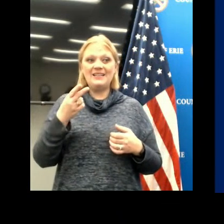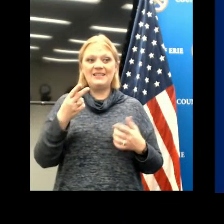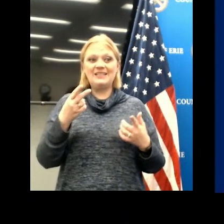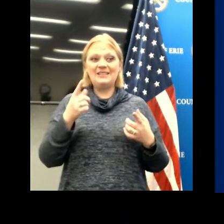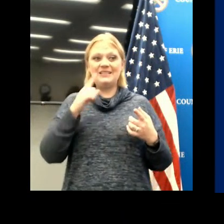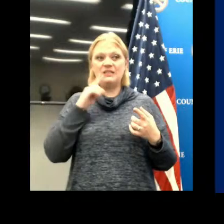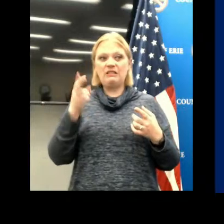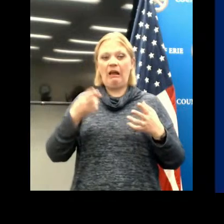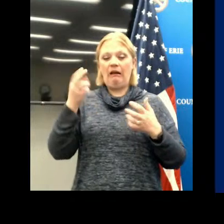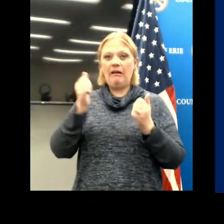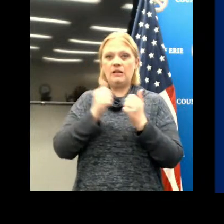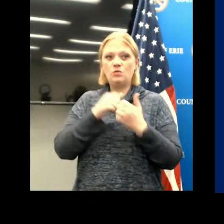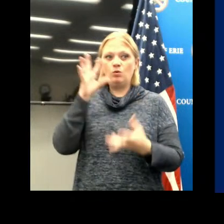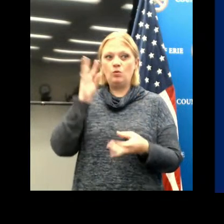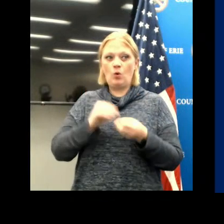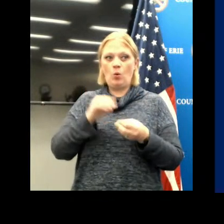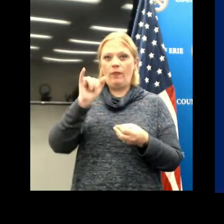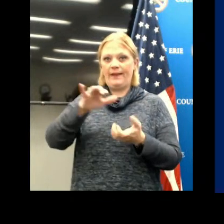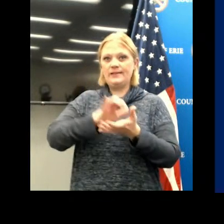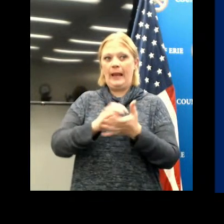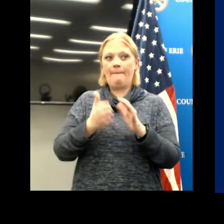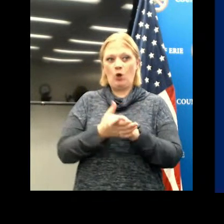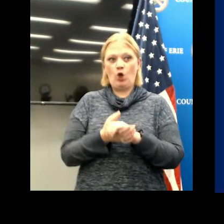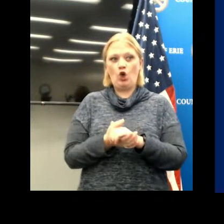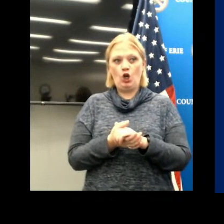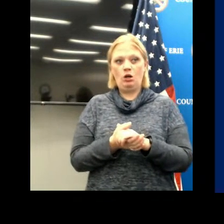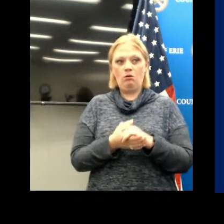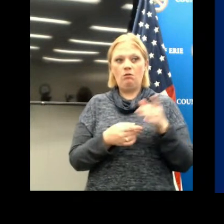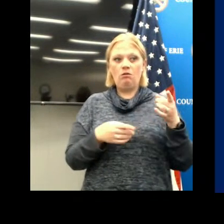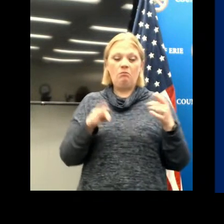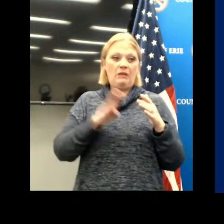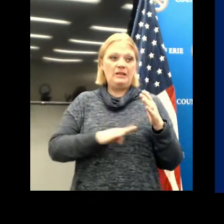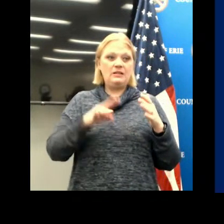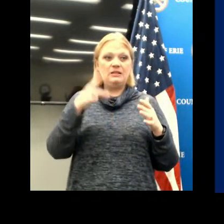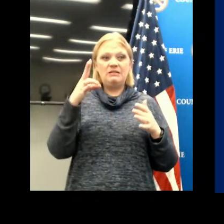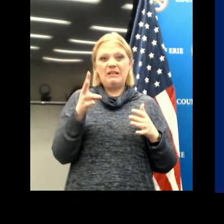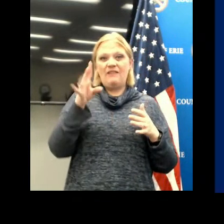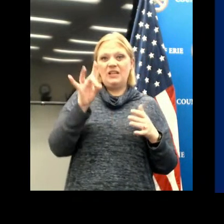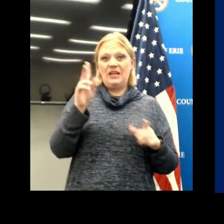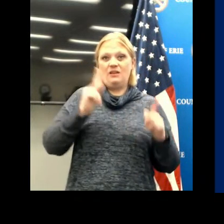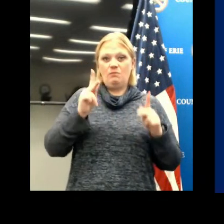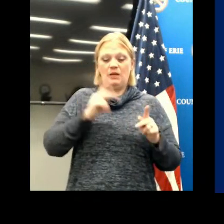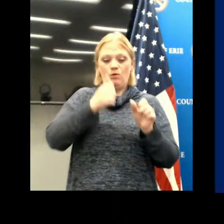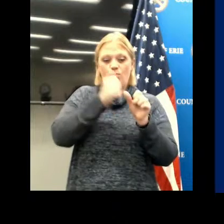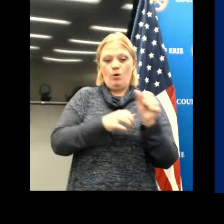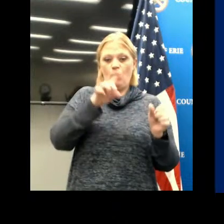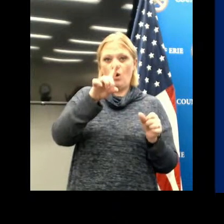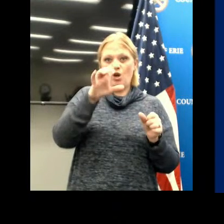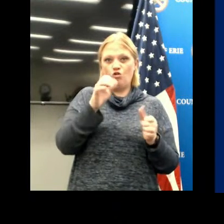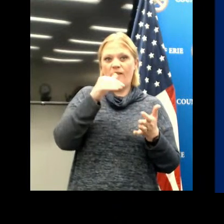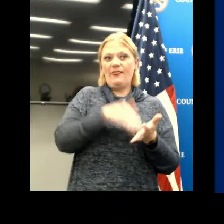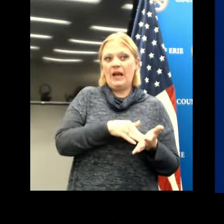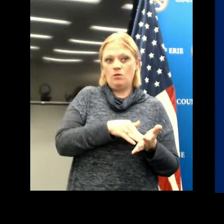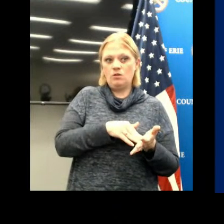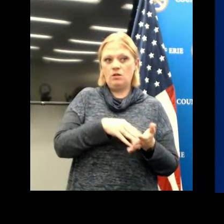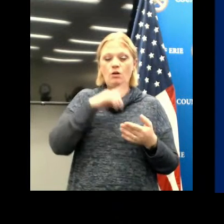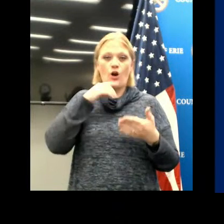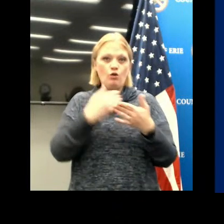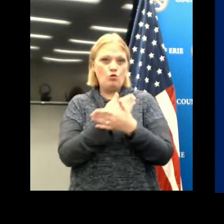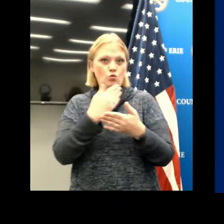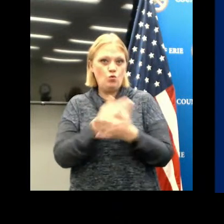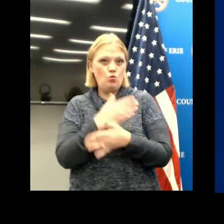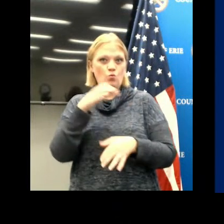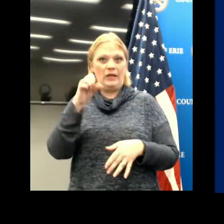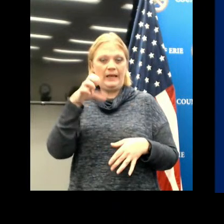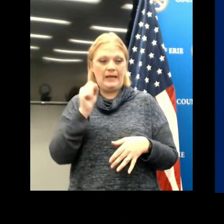highest number of cases in total, which is Hamburg, in which there's basically 78 people per 100,000 that are new cases on a 7-day